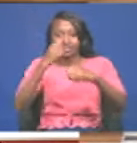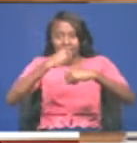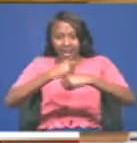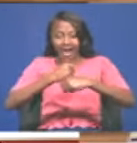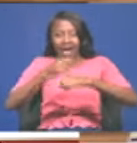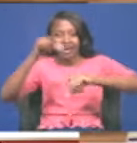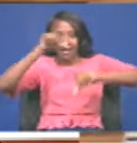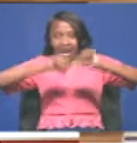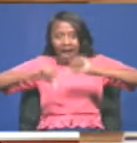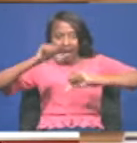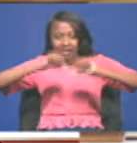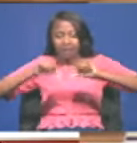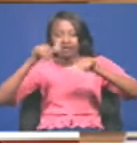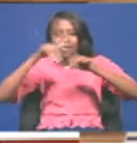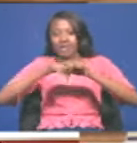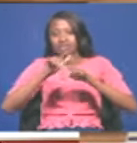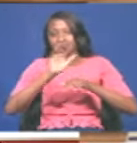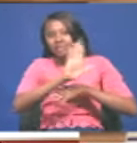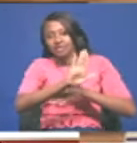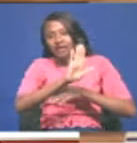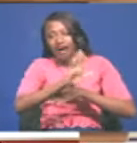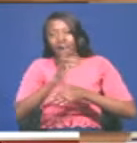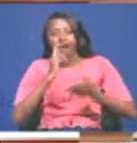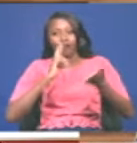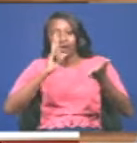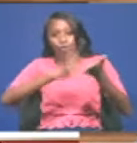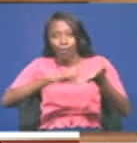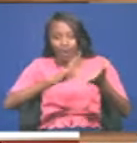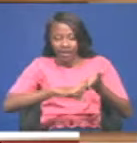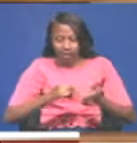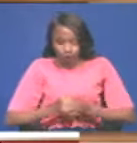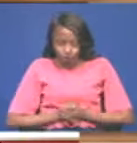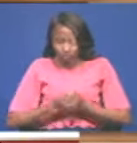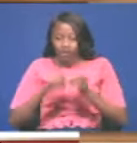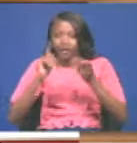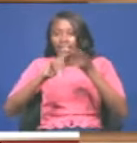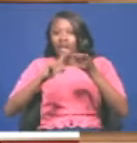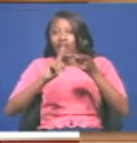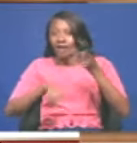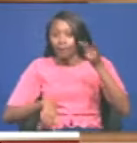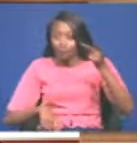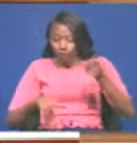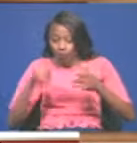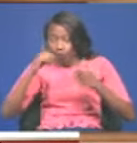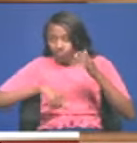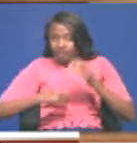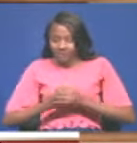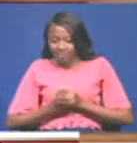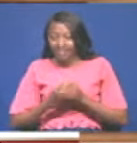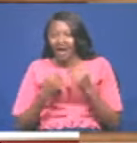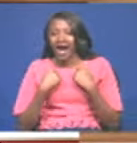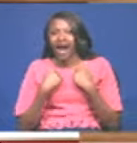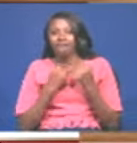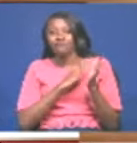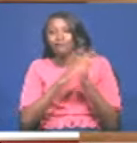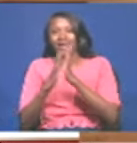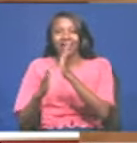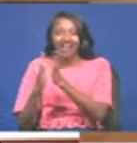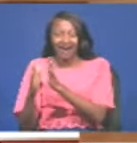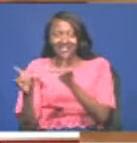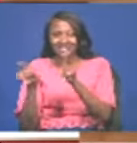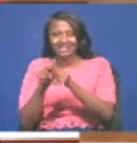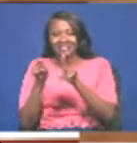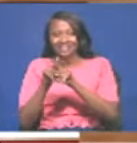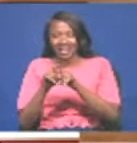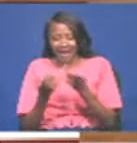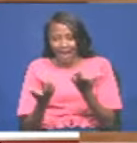of their recommendations. Number six, he will coordinate the planning and supervise the implementation of